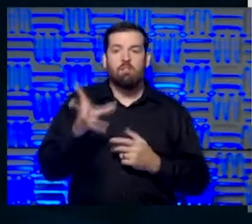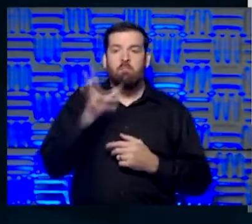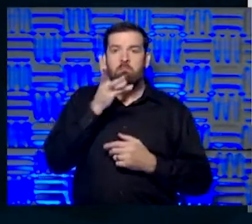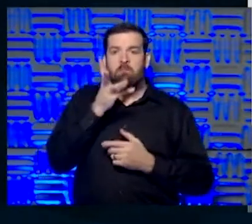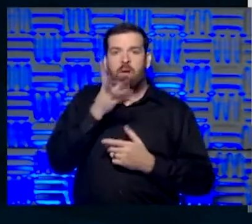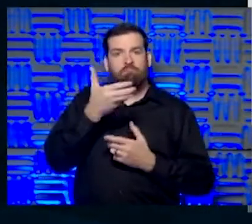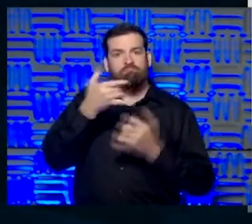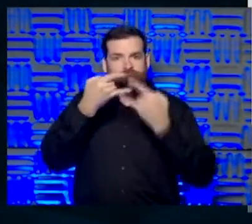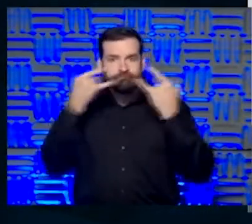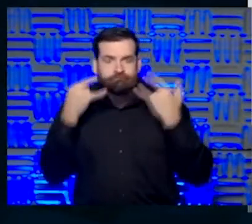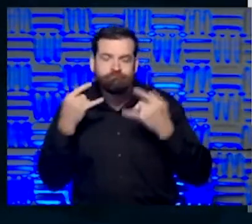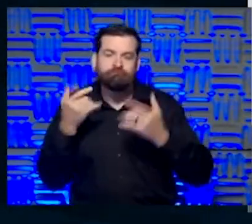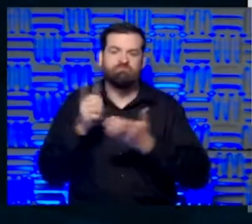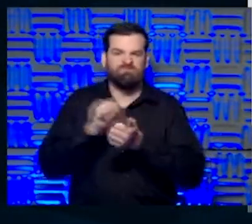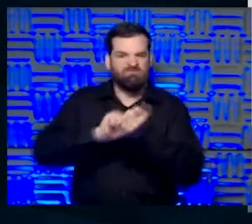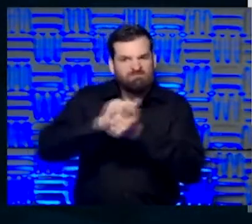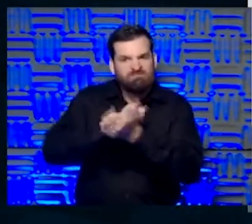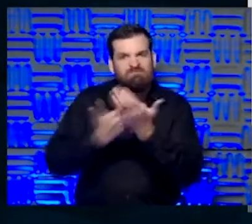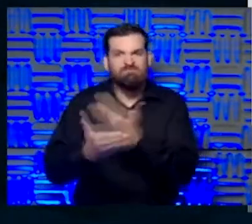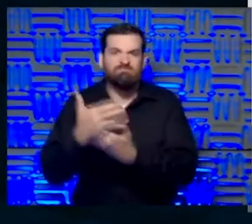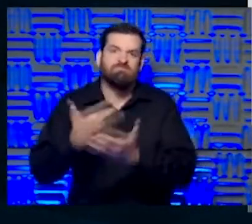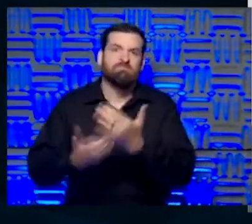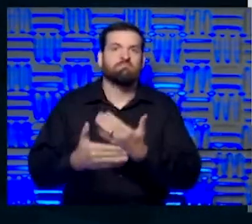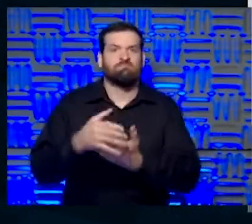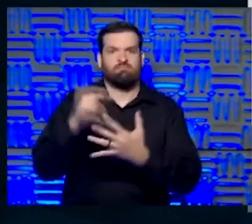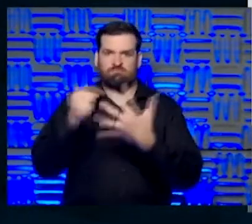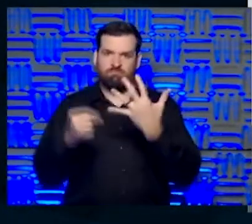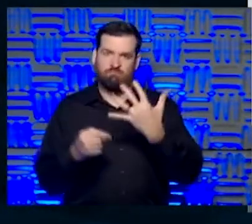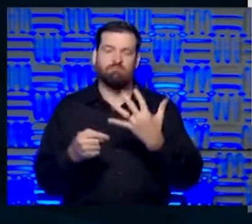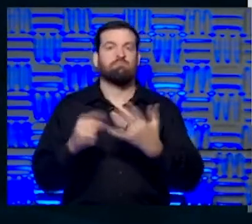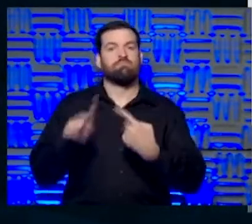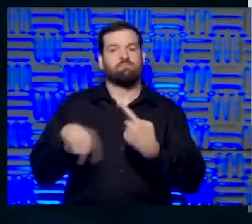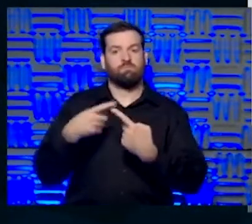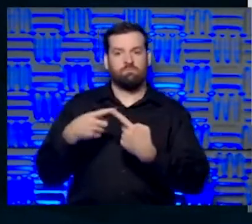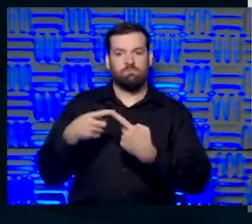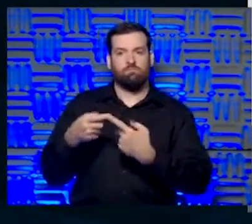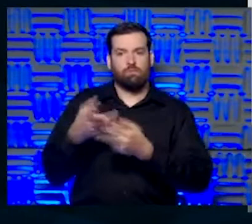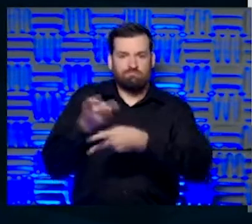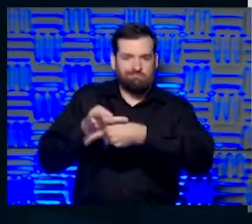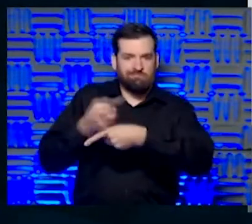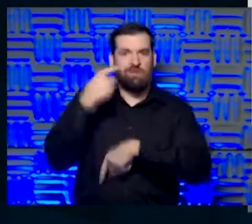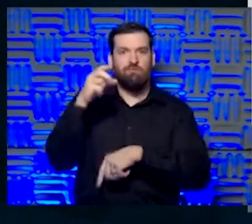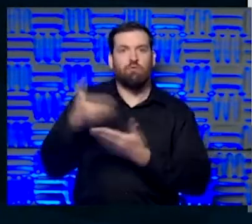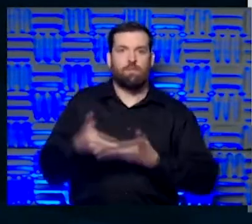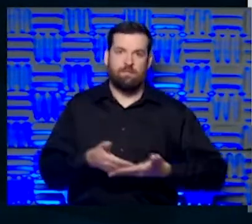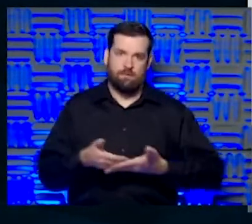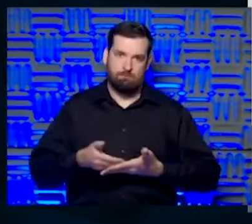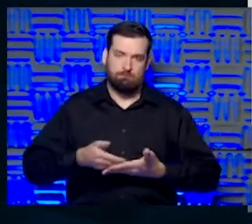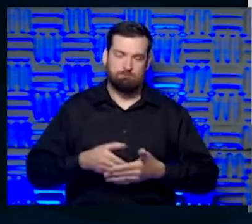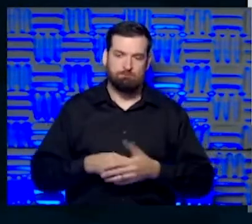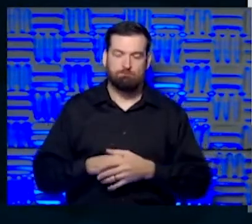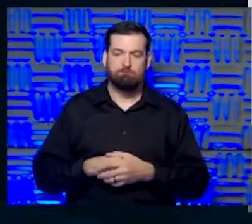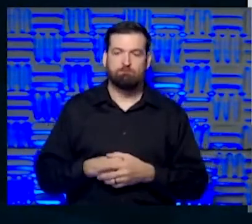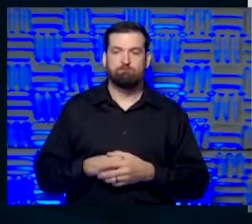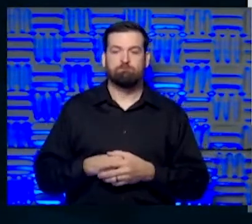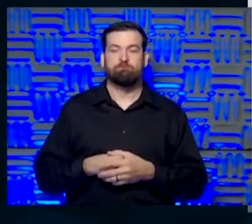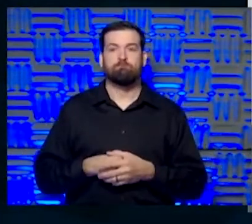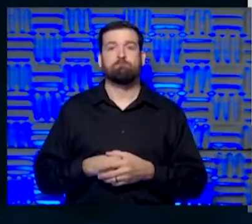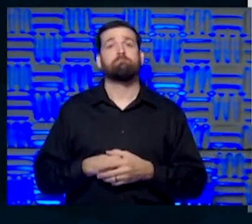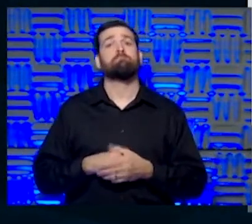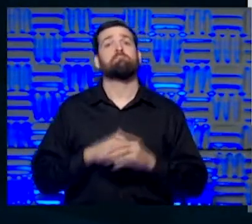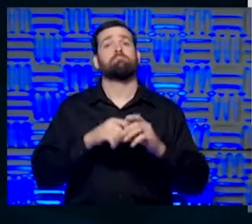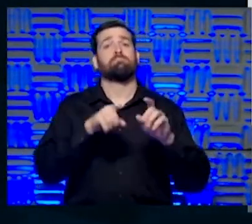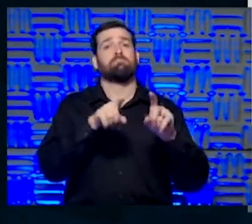mask, having mom wash hands, and things of that nature whenever she cares for the baby. And we